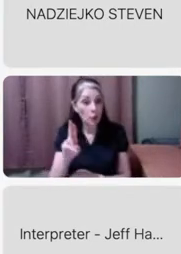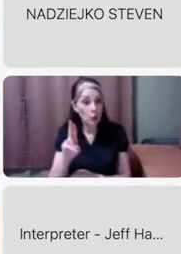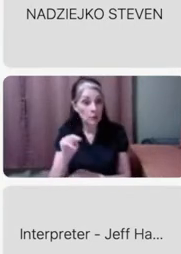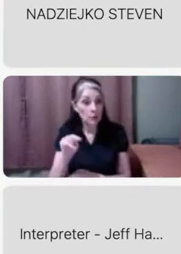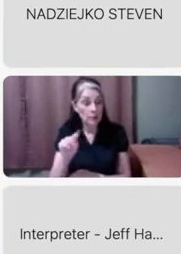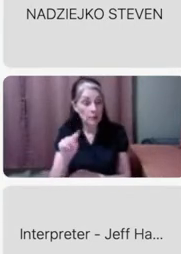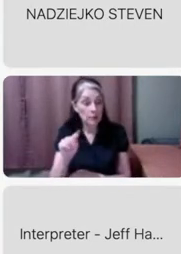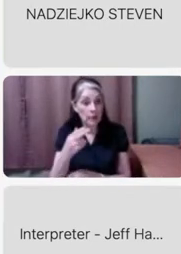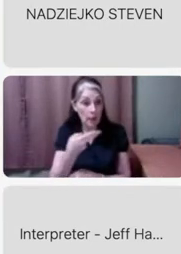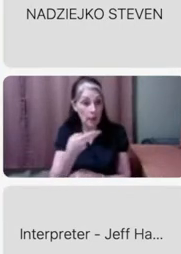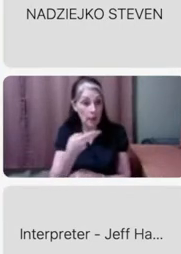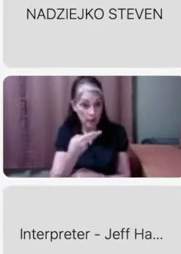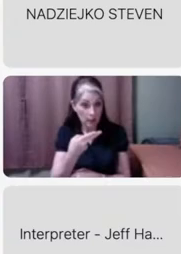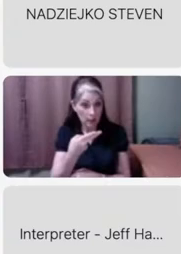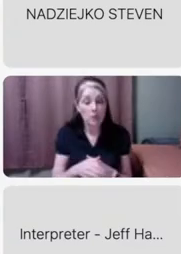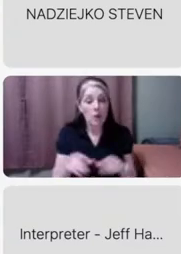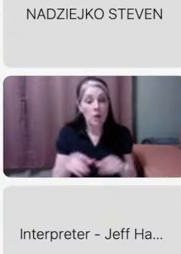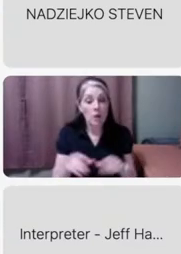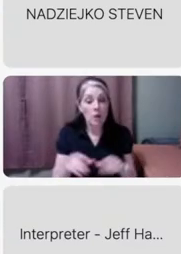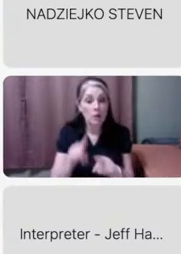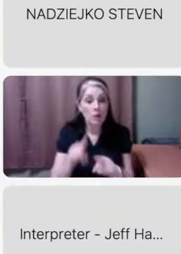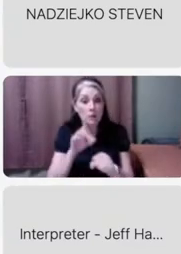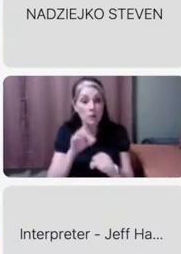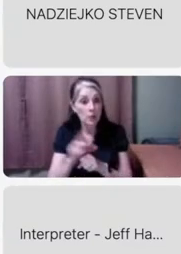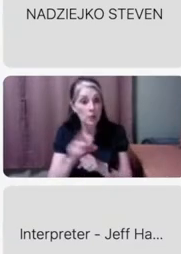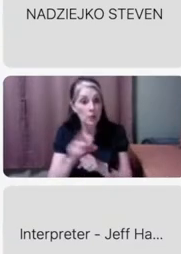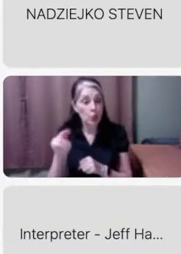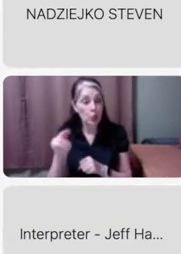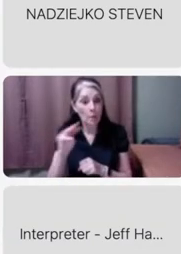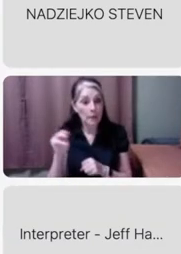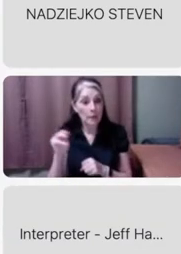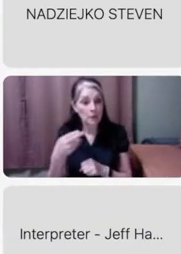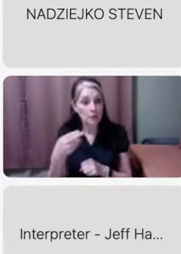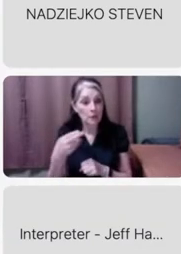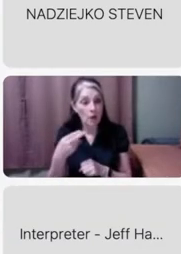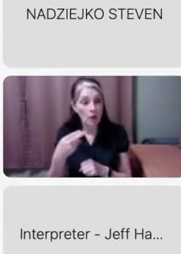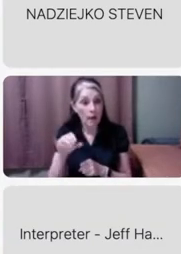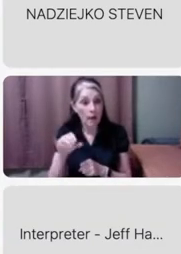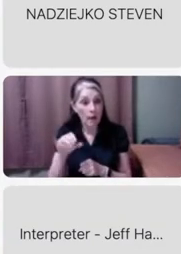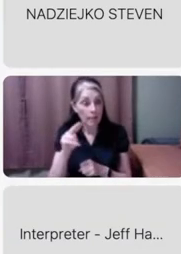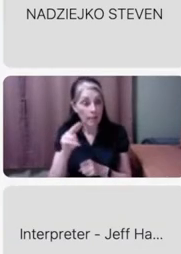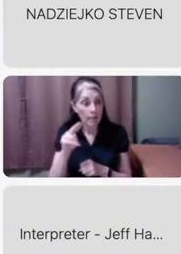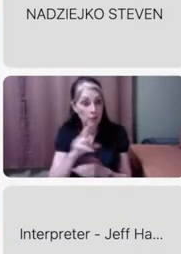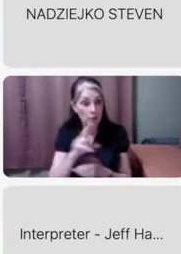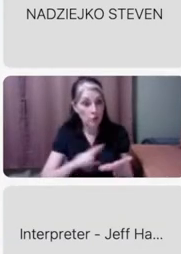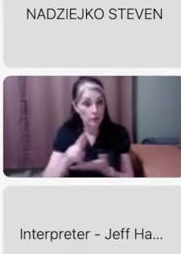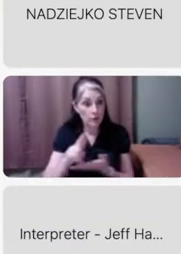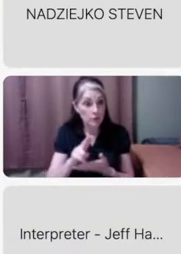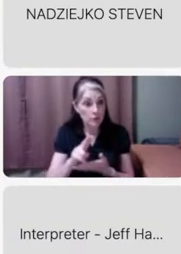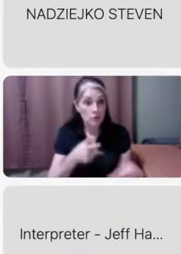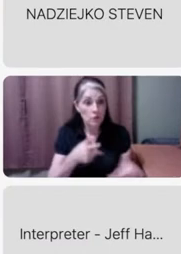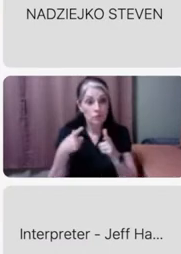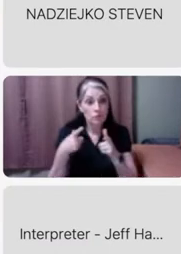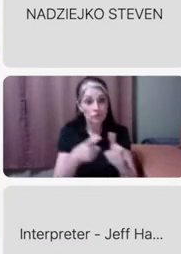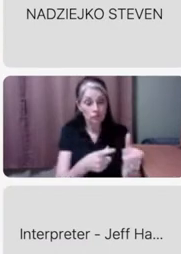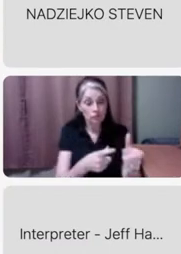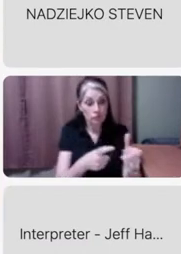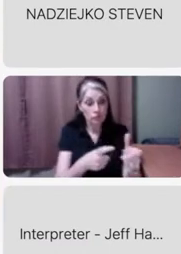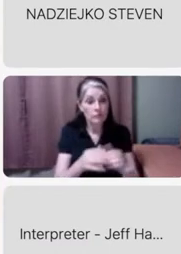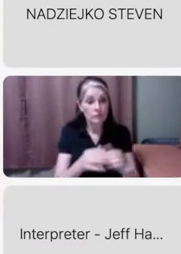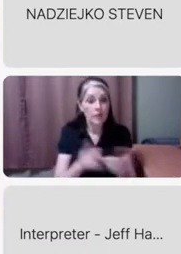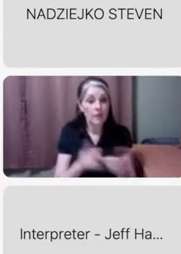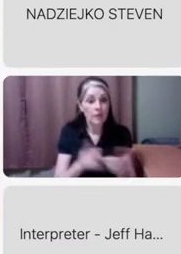ortiz committed to new mexico highlands university track and field athlete michael richard signed to ottawa university